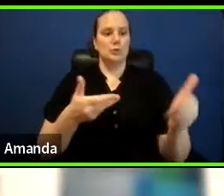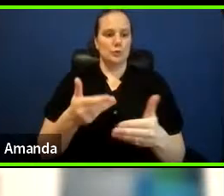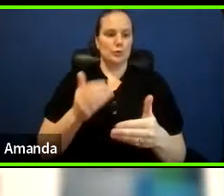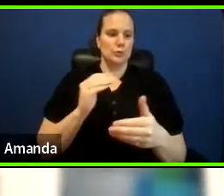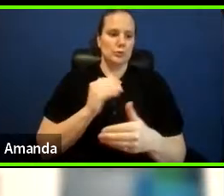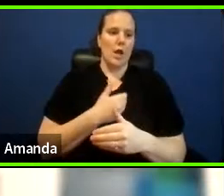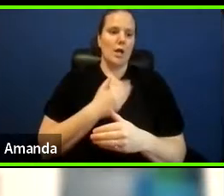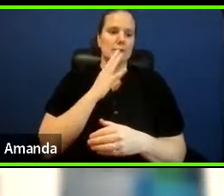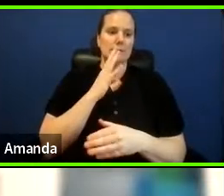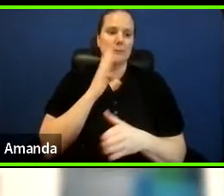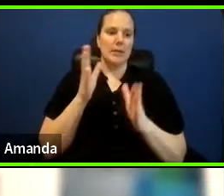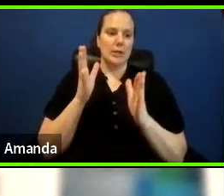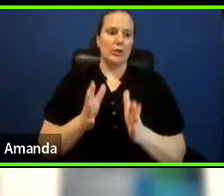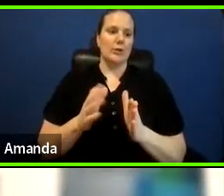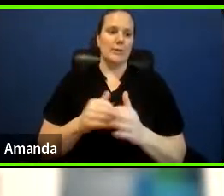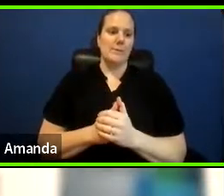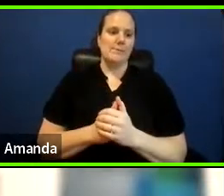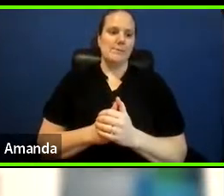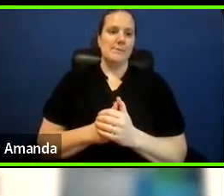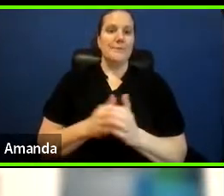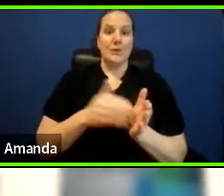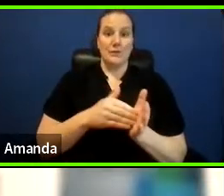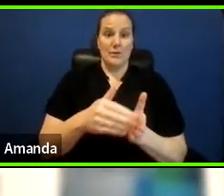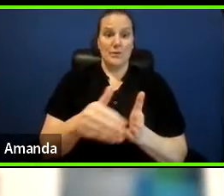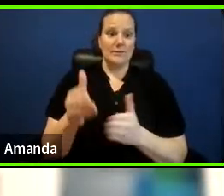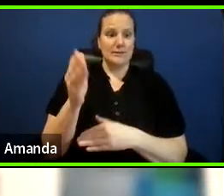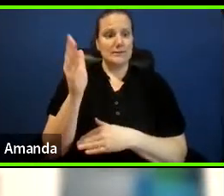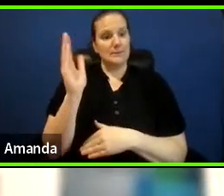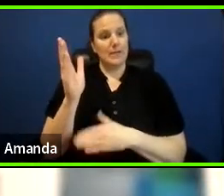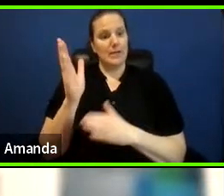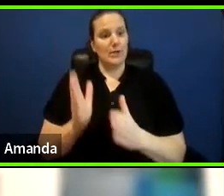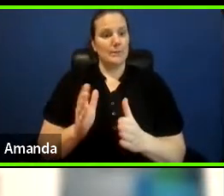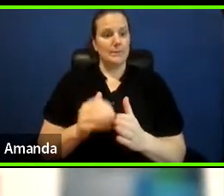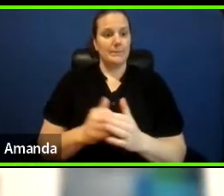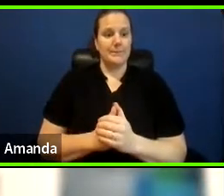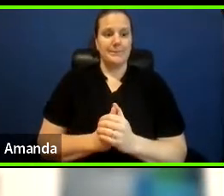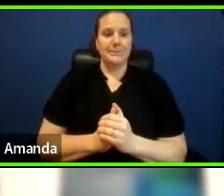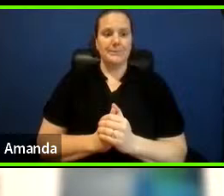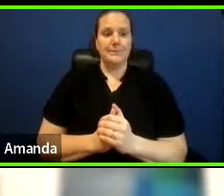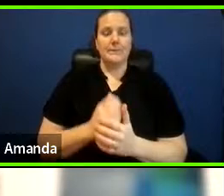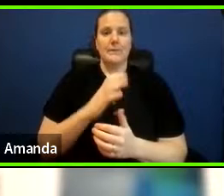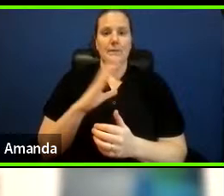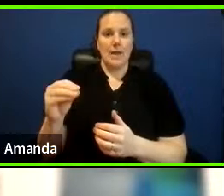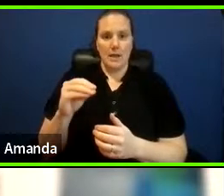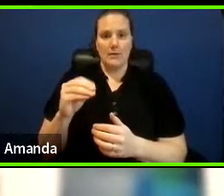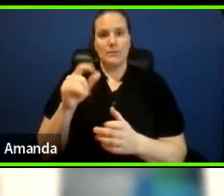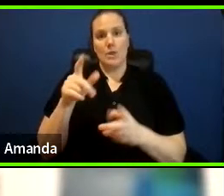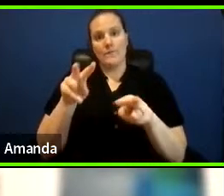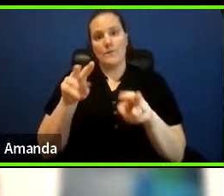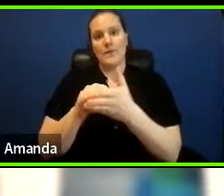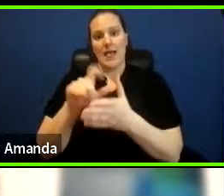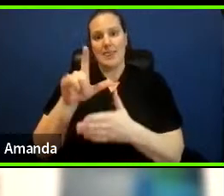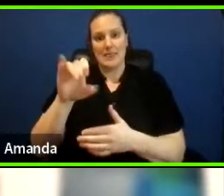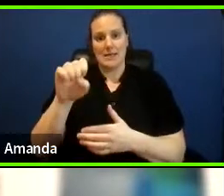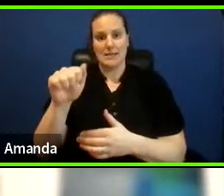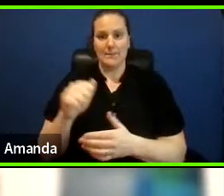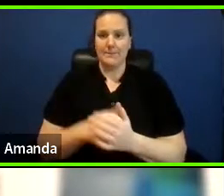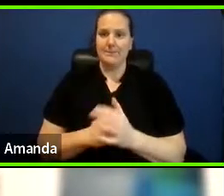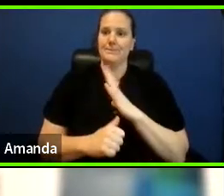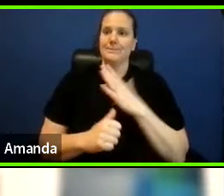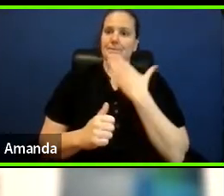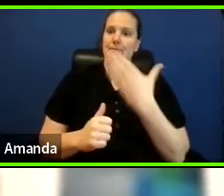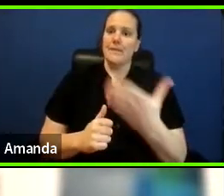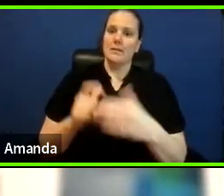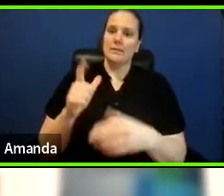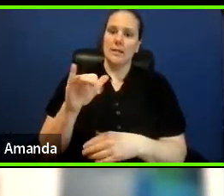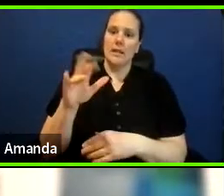our speaker, our frequent speaker, and we look forward to that. But Lisa? Thanks, Lynn. We